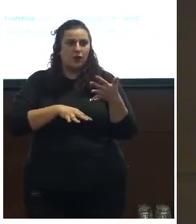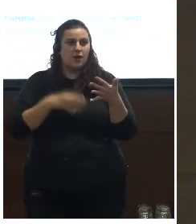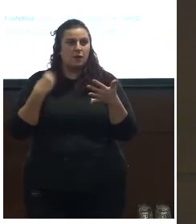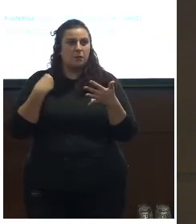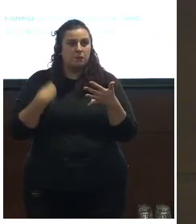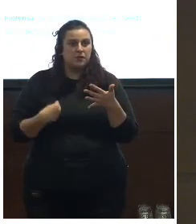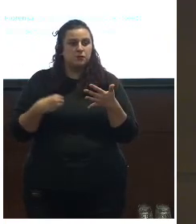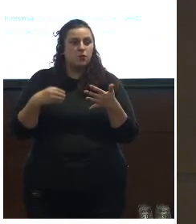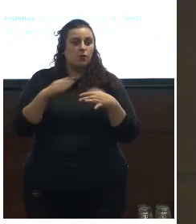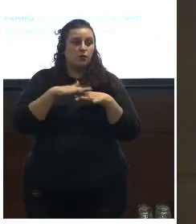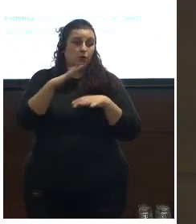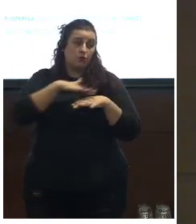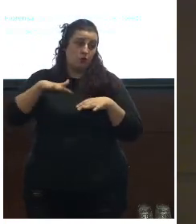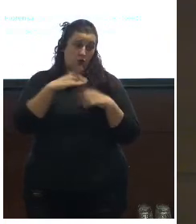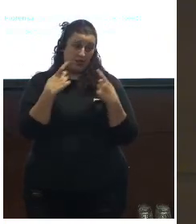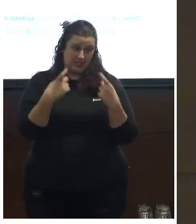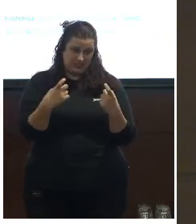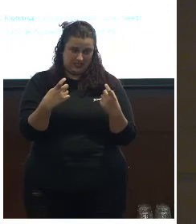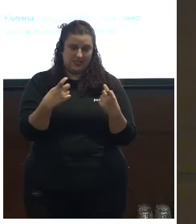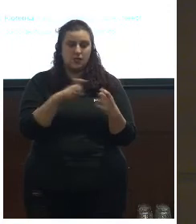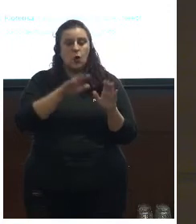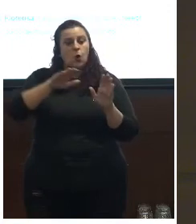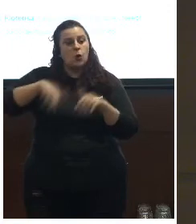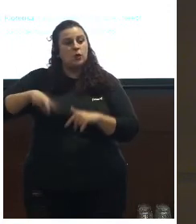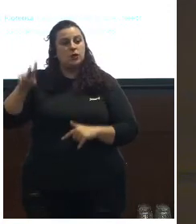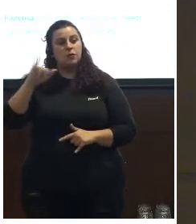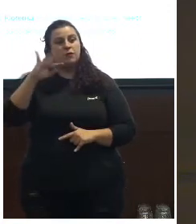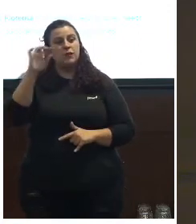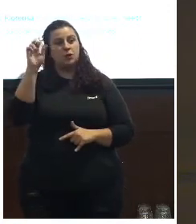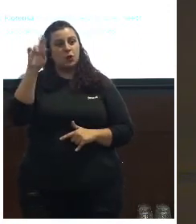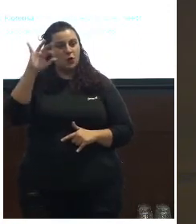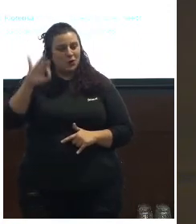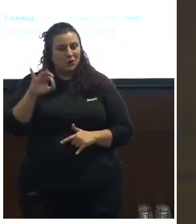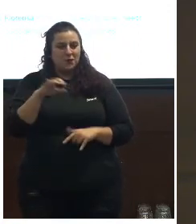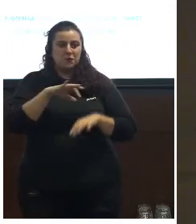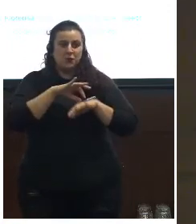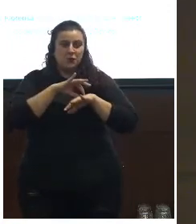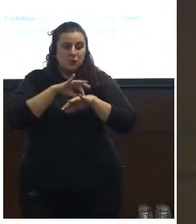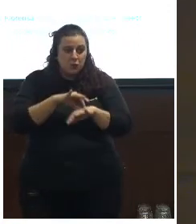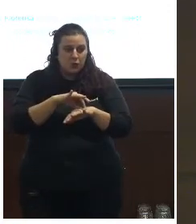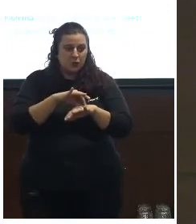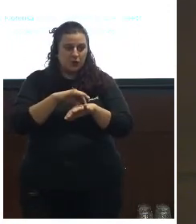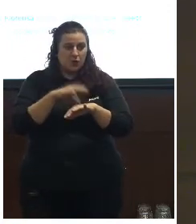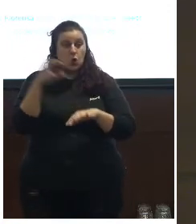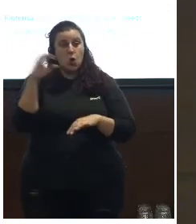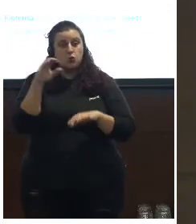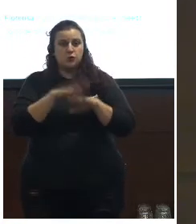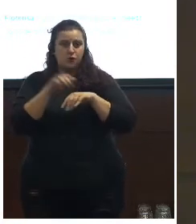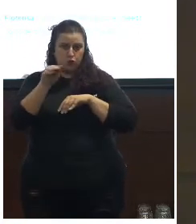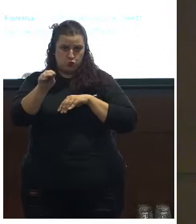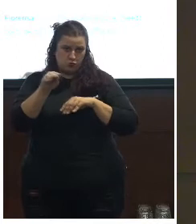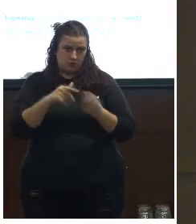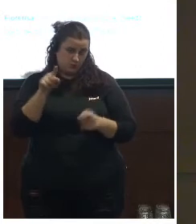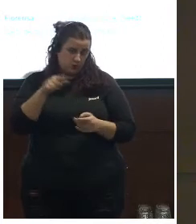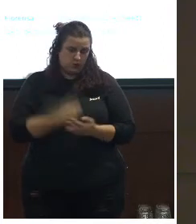is Vittorio, the CEO of Cosy For You. And I will give first the word to... and we, of course, like